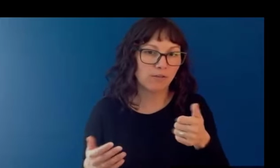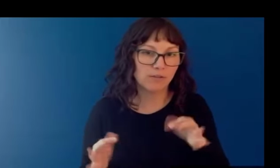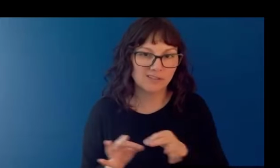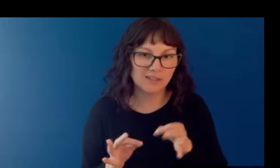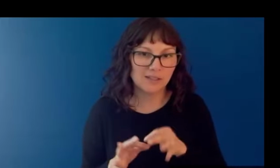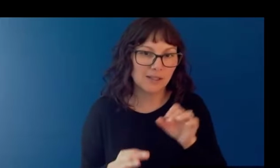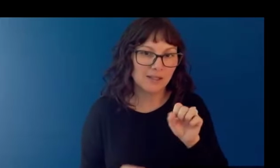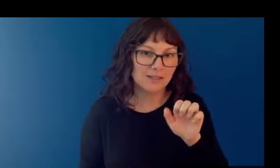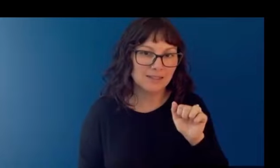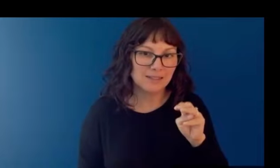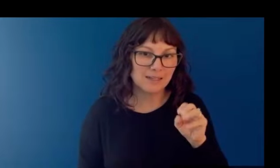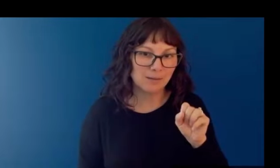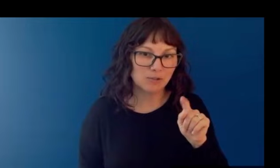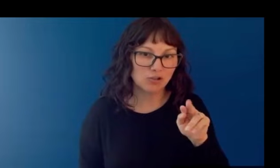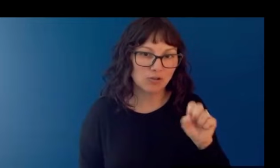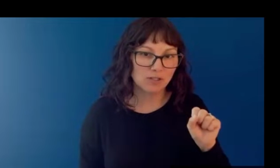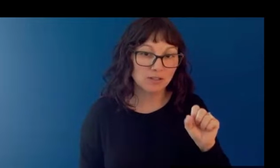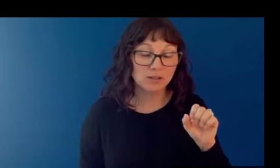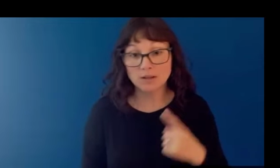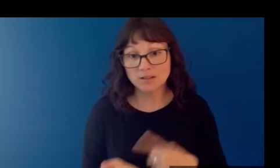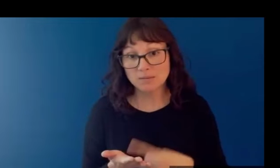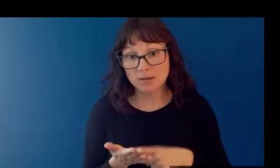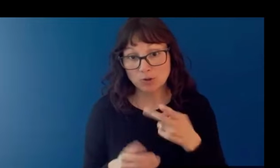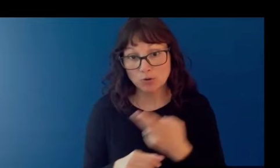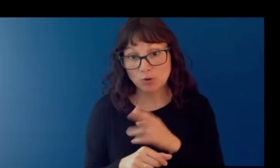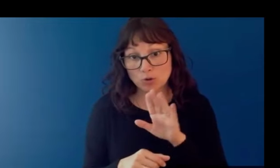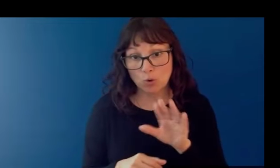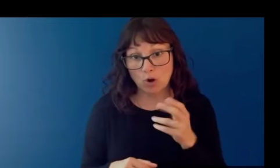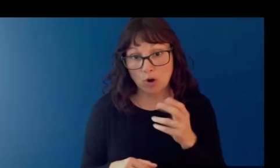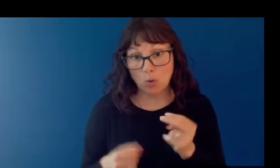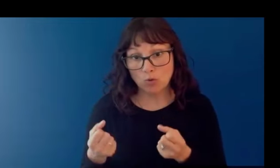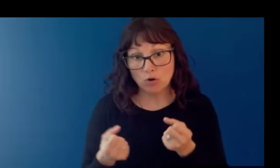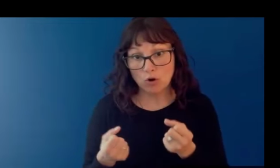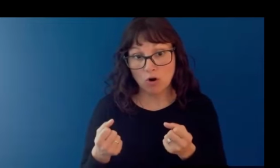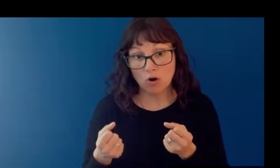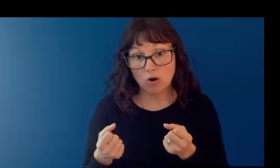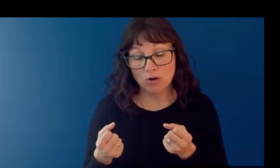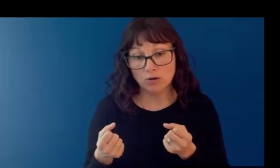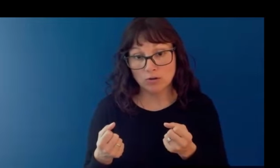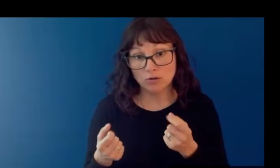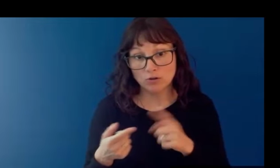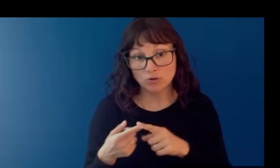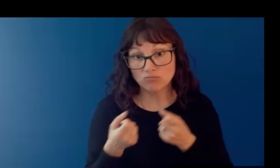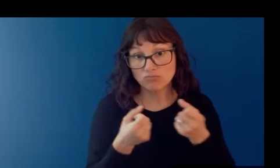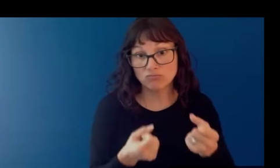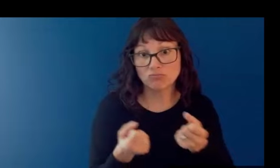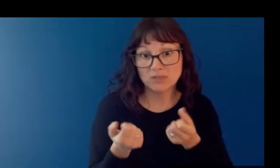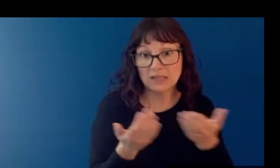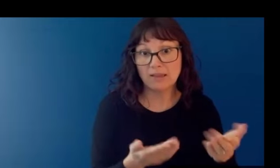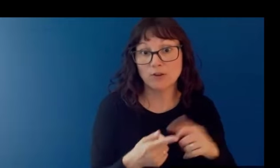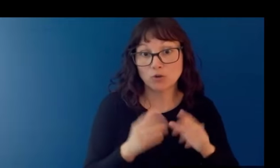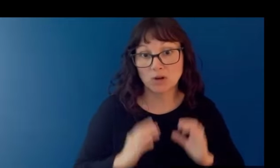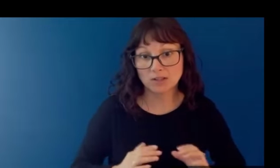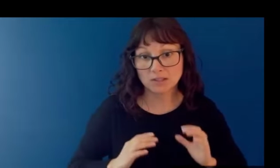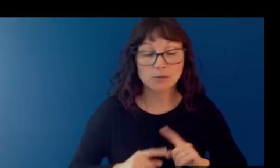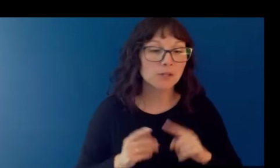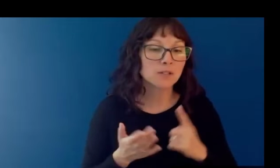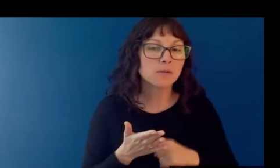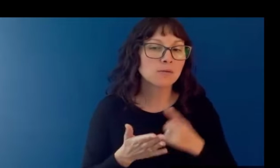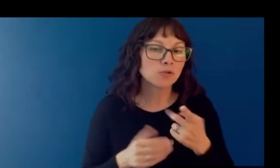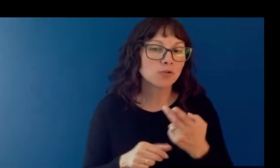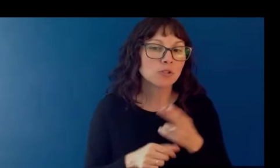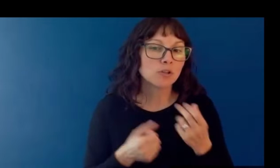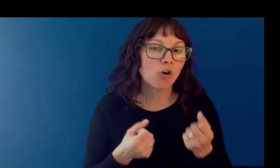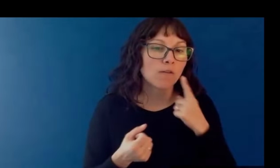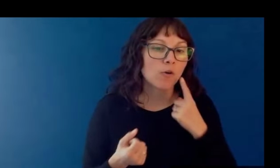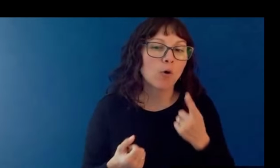So sometimes you use your car to deliver your product to a customer, but other times you use the car to